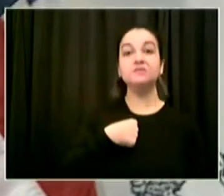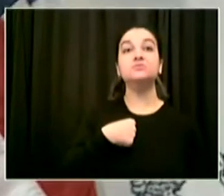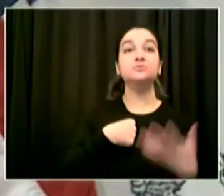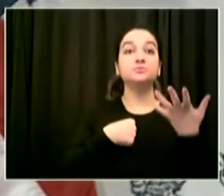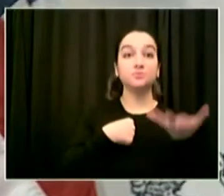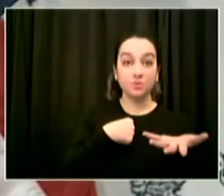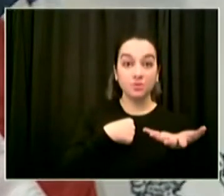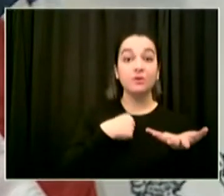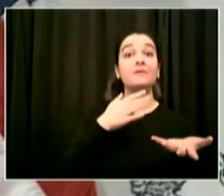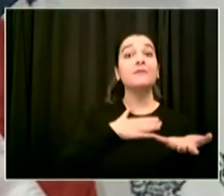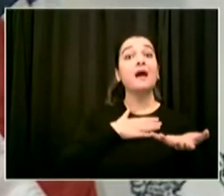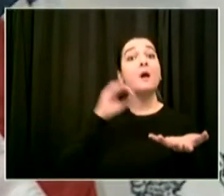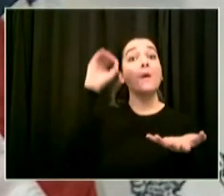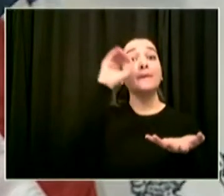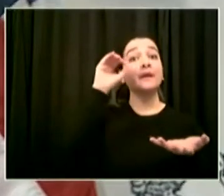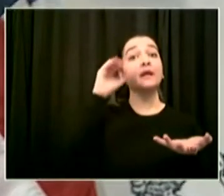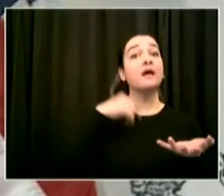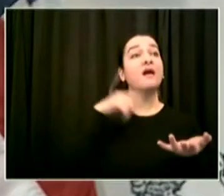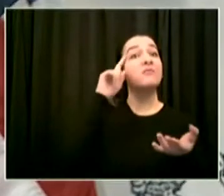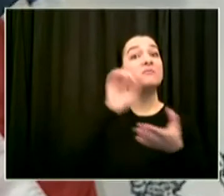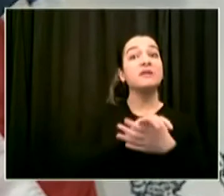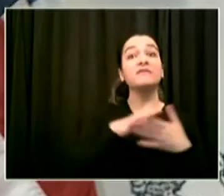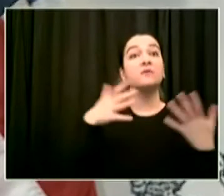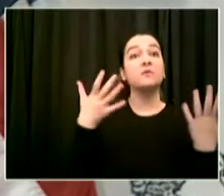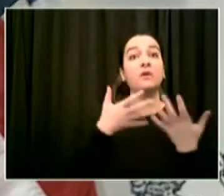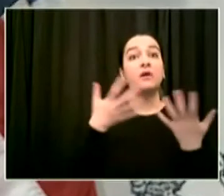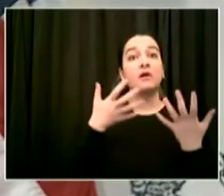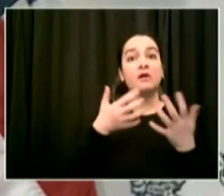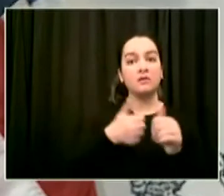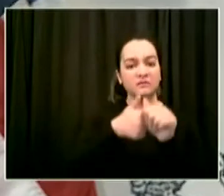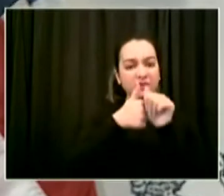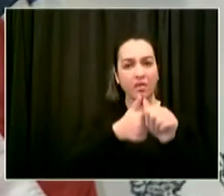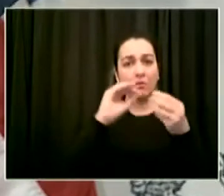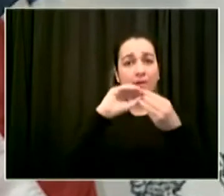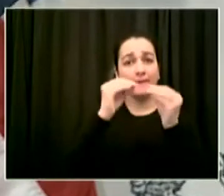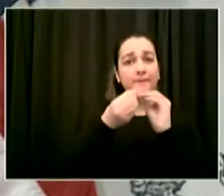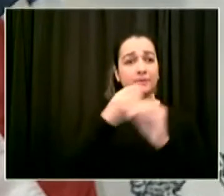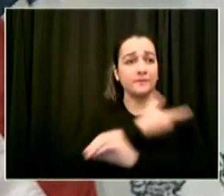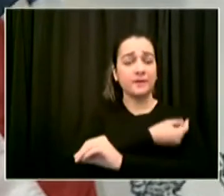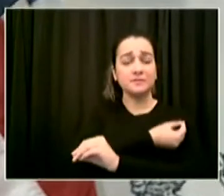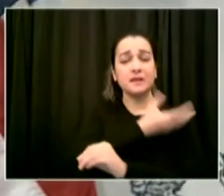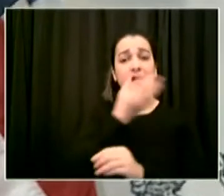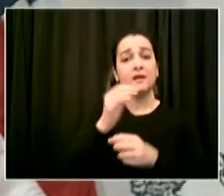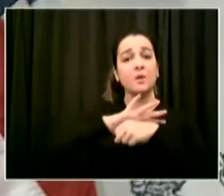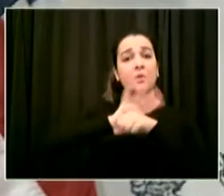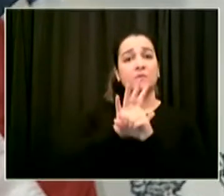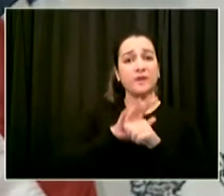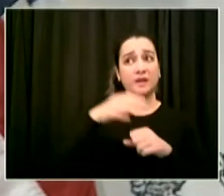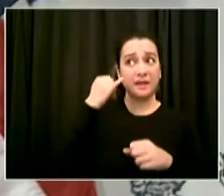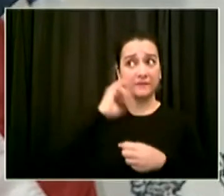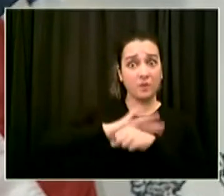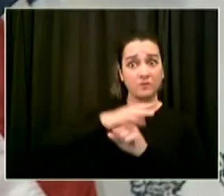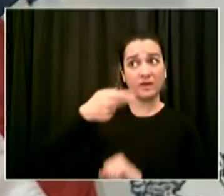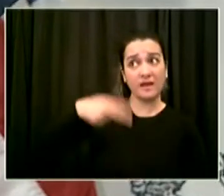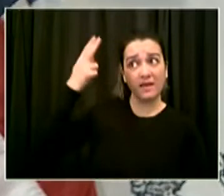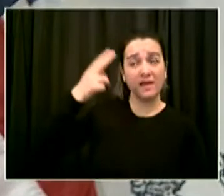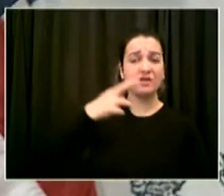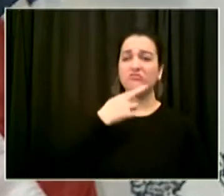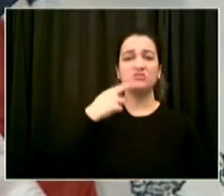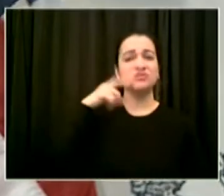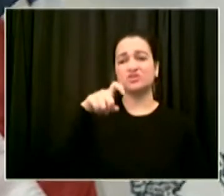New Yorker, of course I want our restaurants to come back strong. The restaurants are a big part of my life. I love our